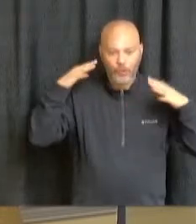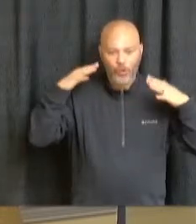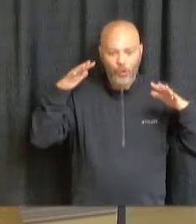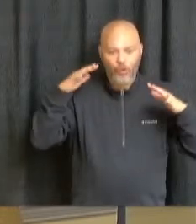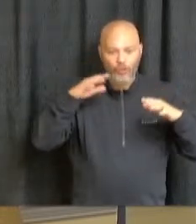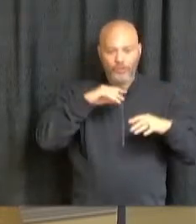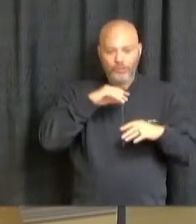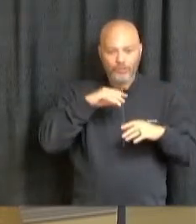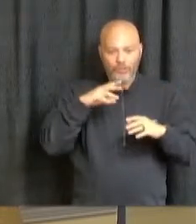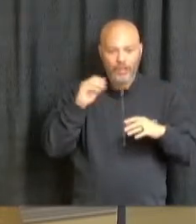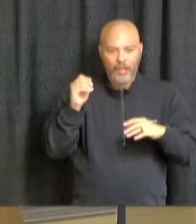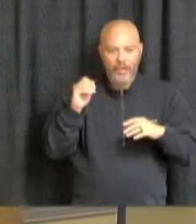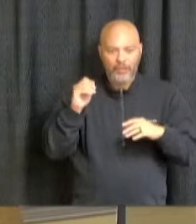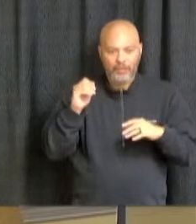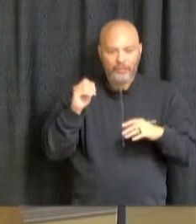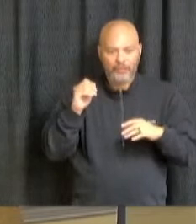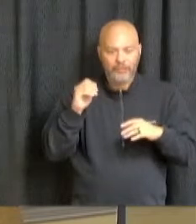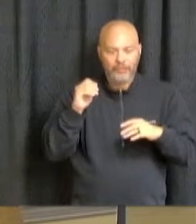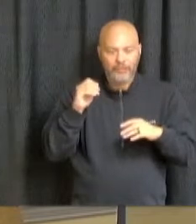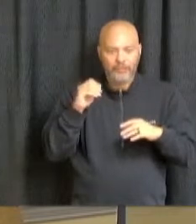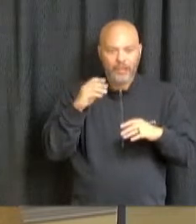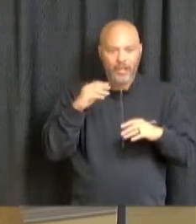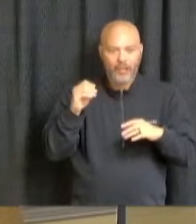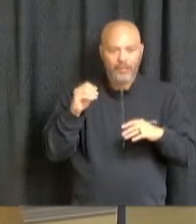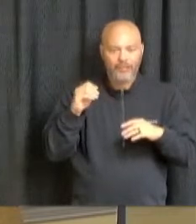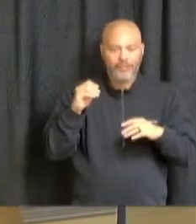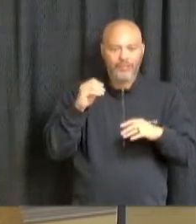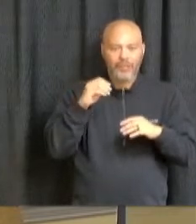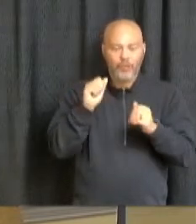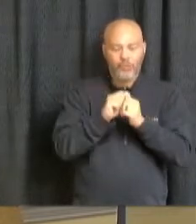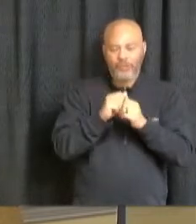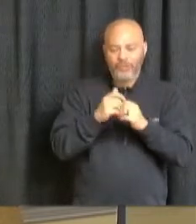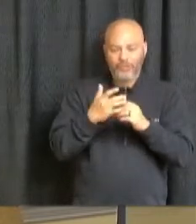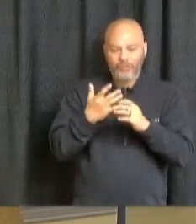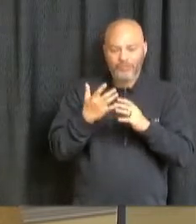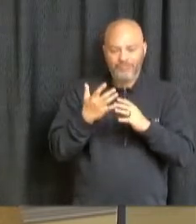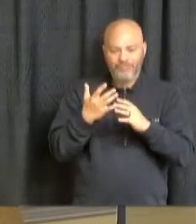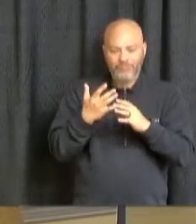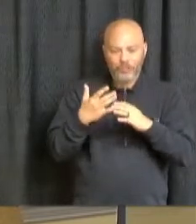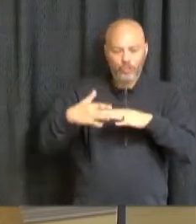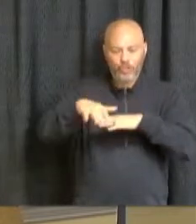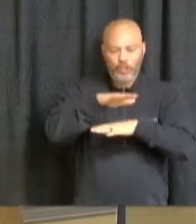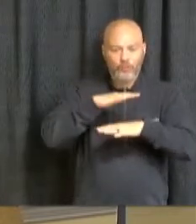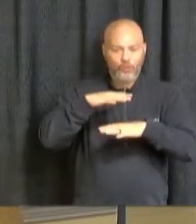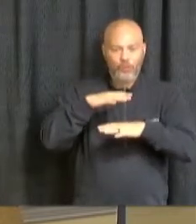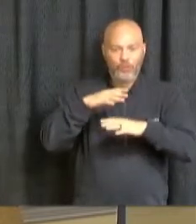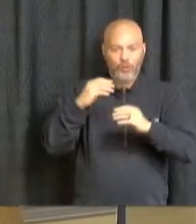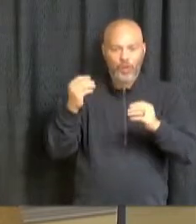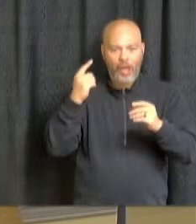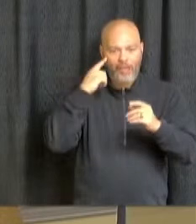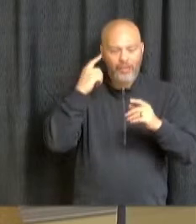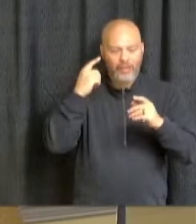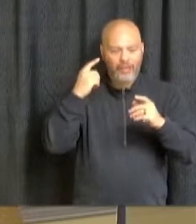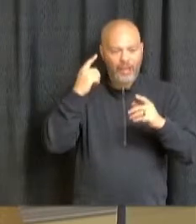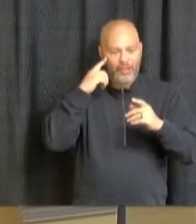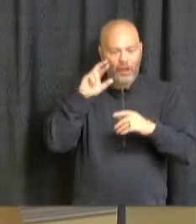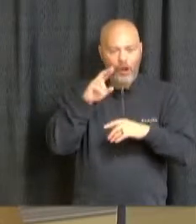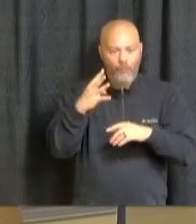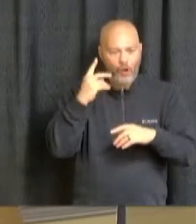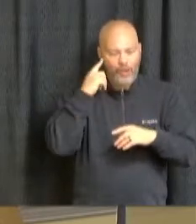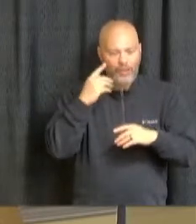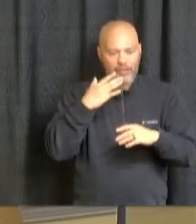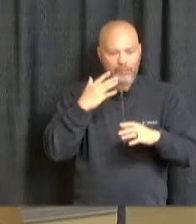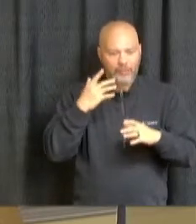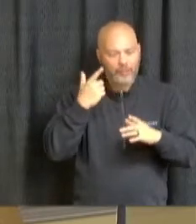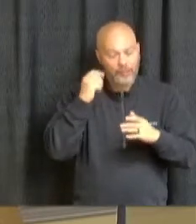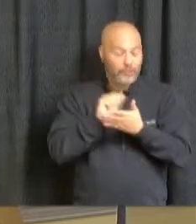pollution, and overall, just it's a lot more in C5 than R4. So